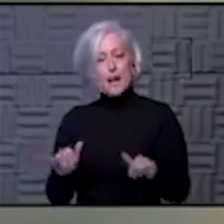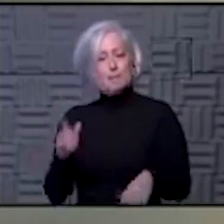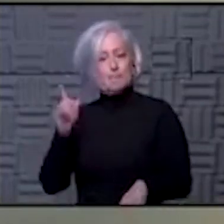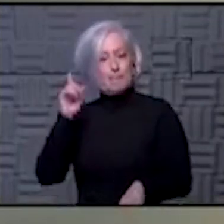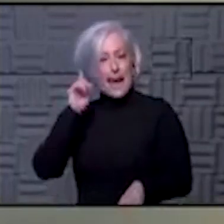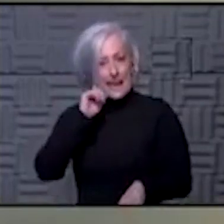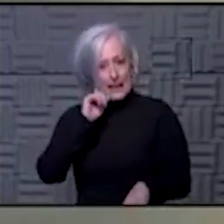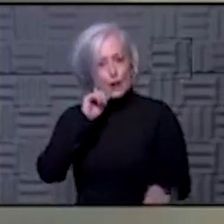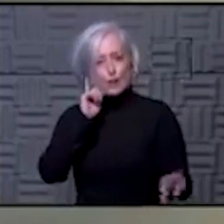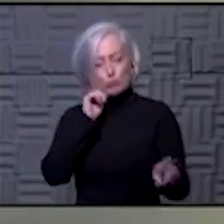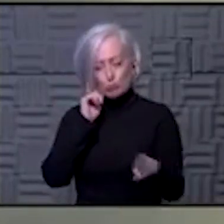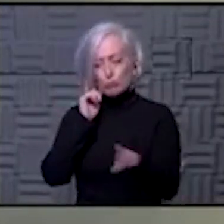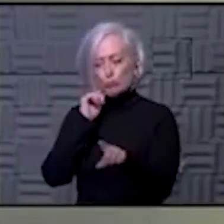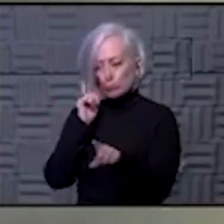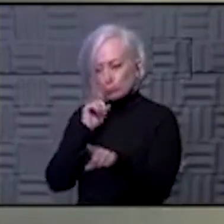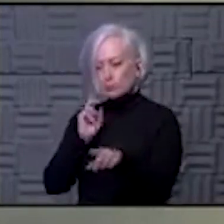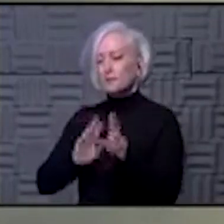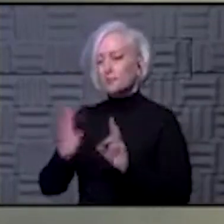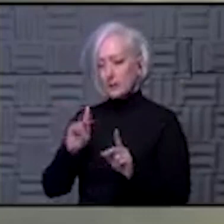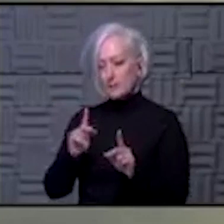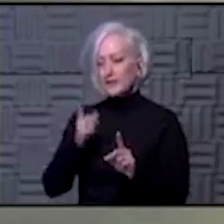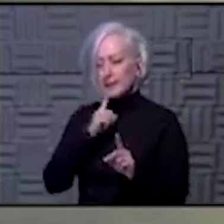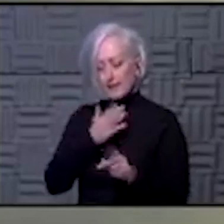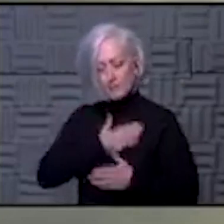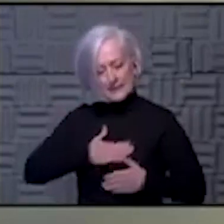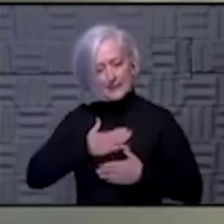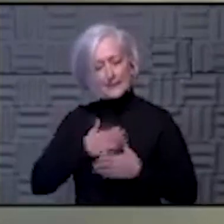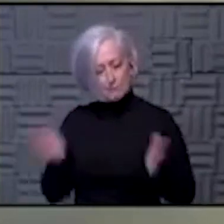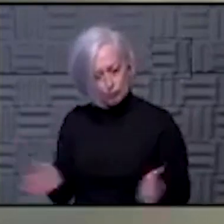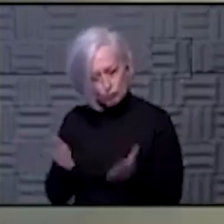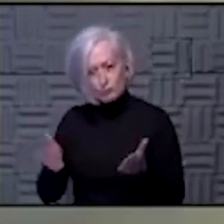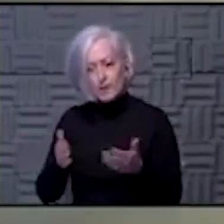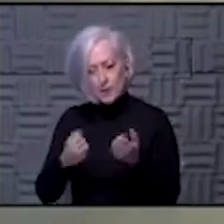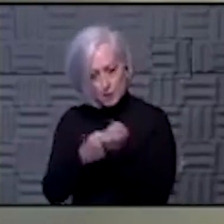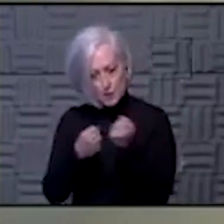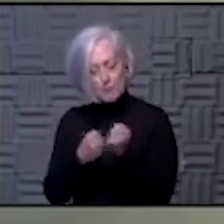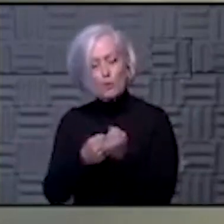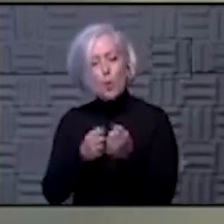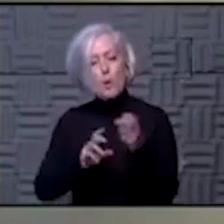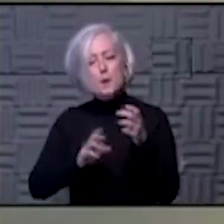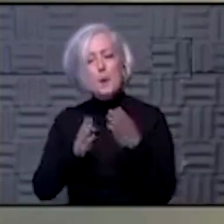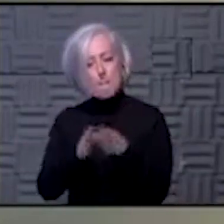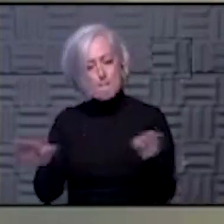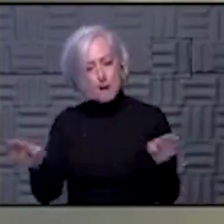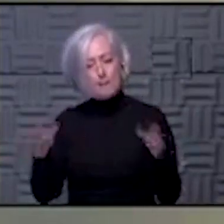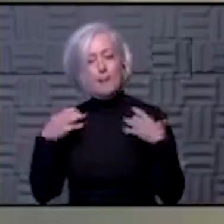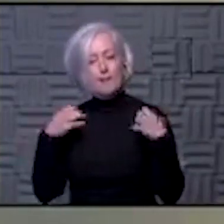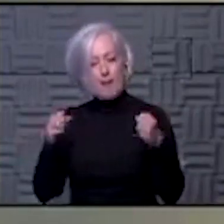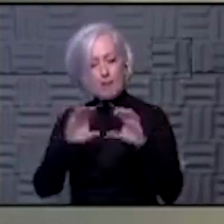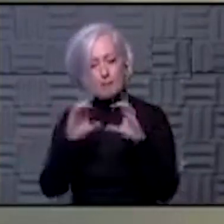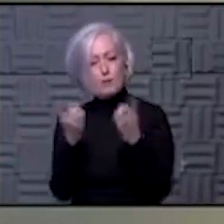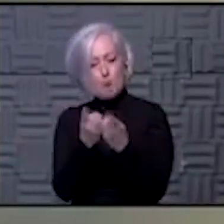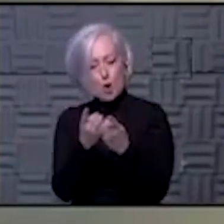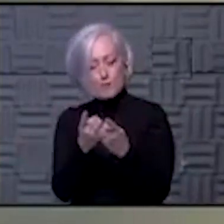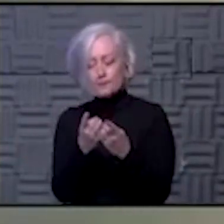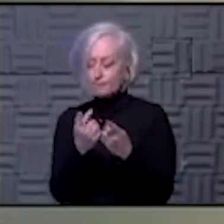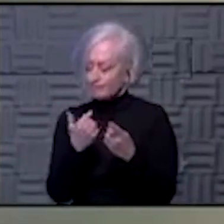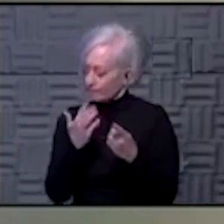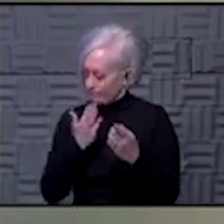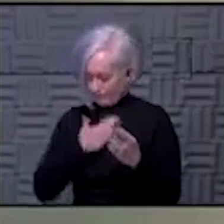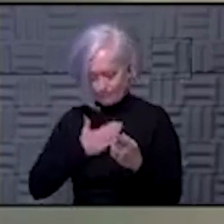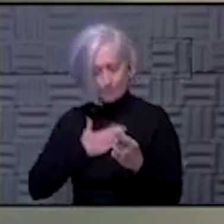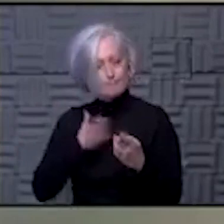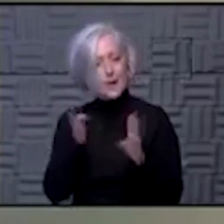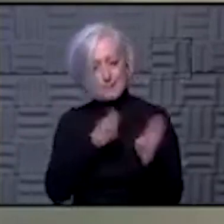people who encourage me and say, continue to do what you're doing, support the public health department, which I plan to do anyway.